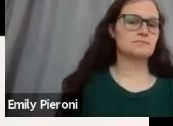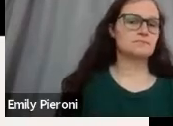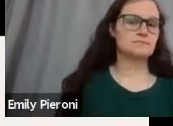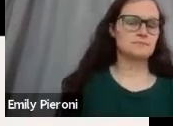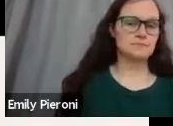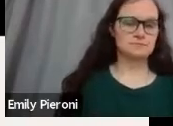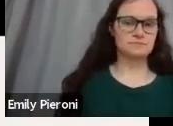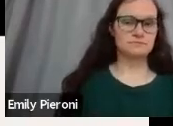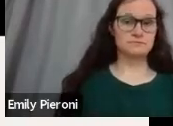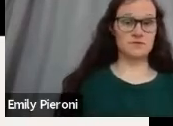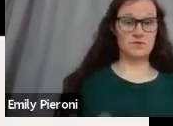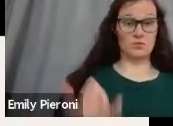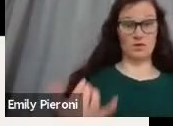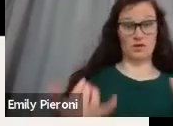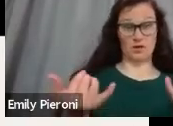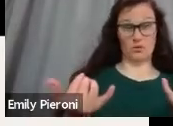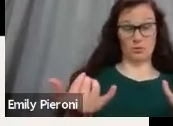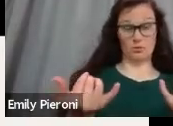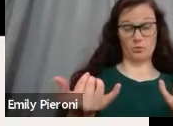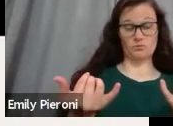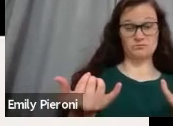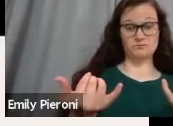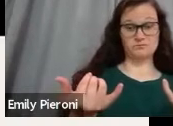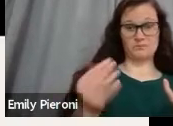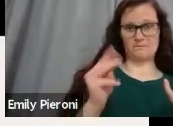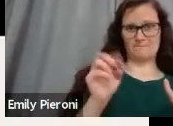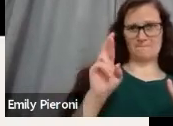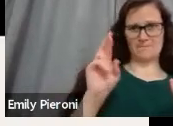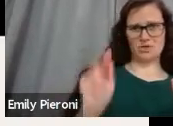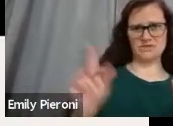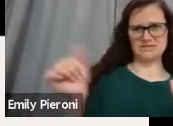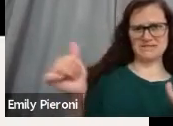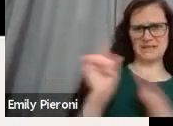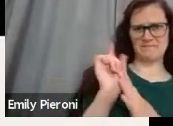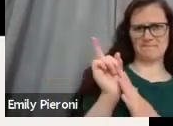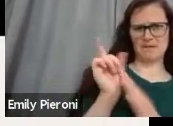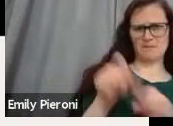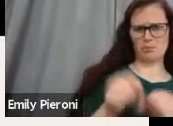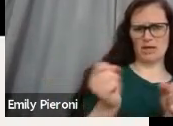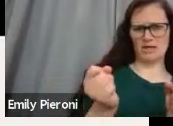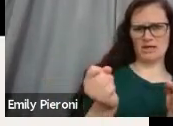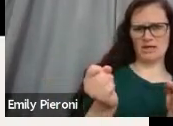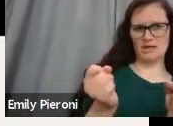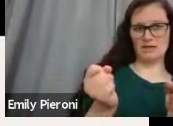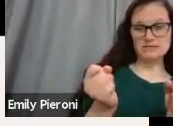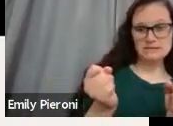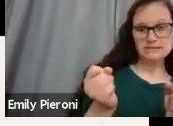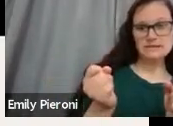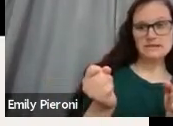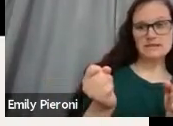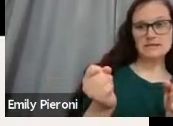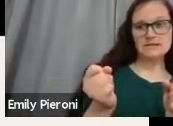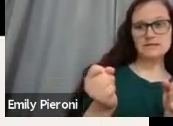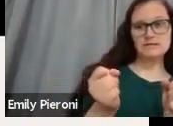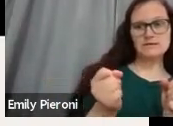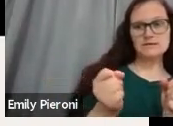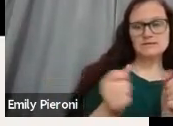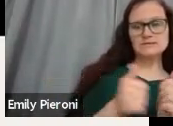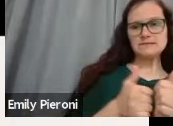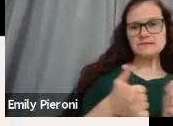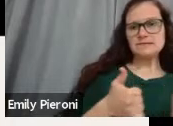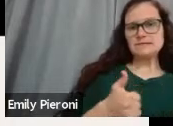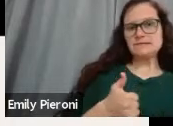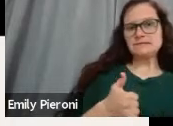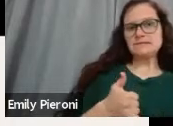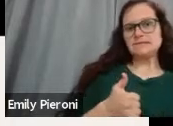So at this time, we're going to, Mark, are we going to take a 10-minute break? We're running a little bit behind, so I would say maybe just a